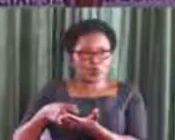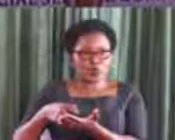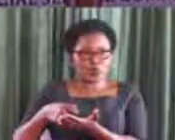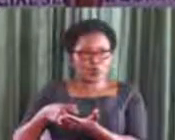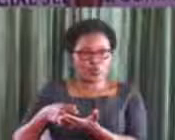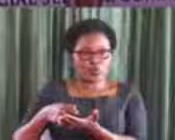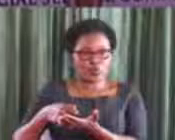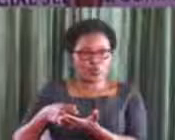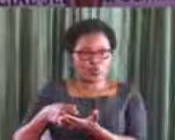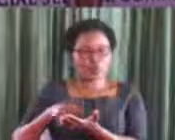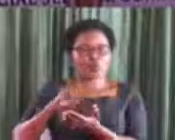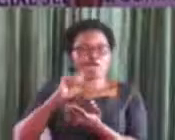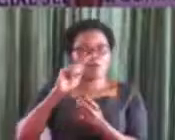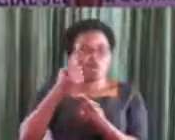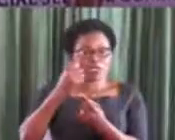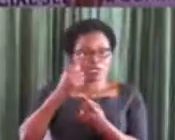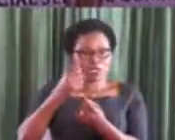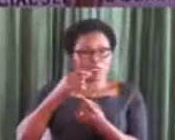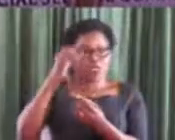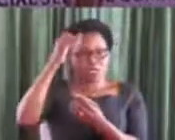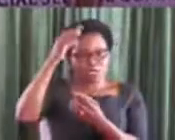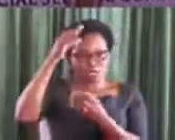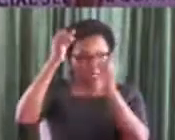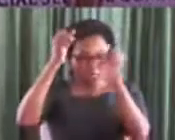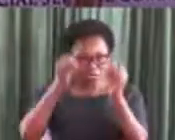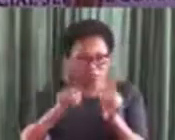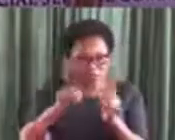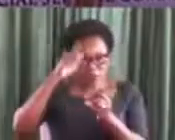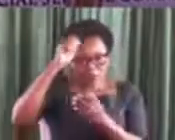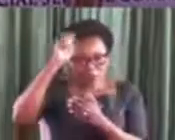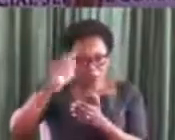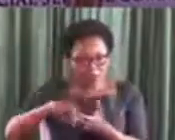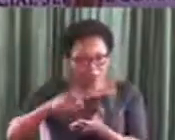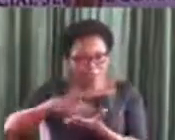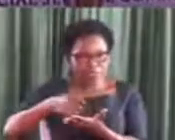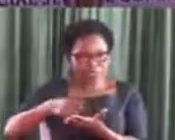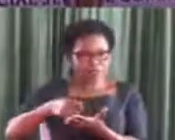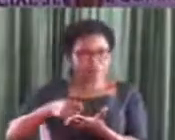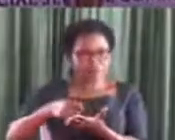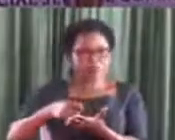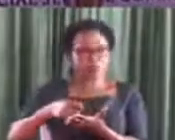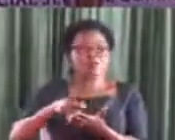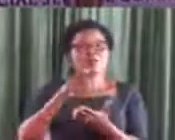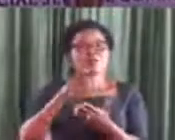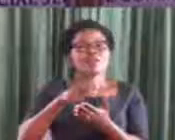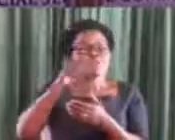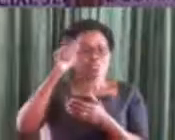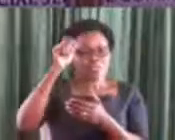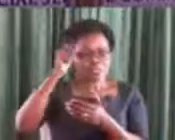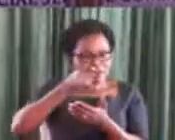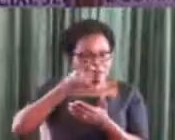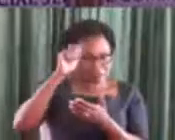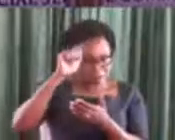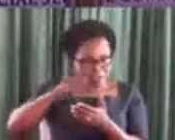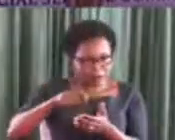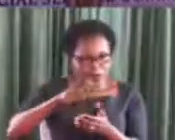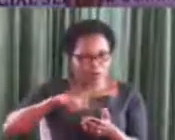first of all, an individual judgment ordinarily is a judgment which we do in a superior court, where